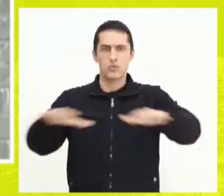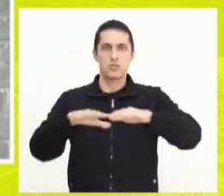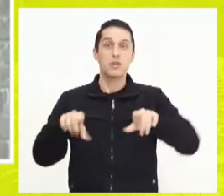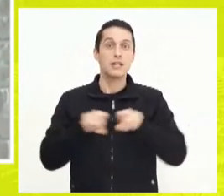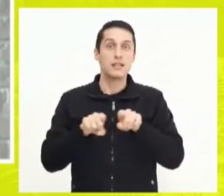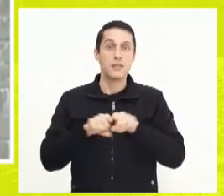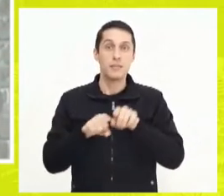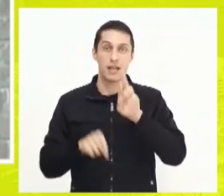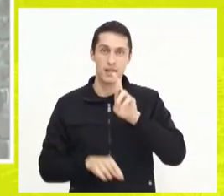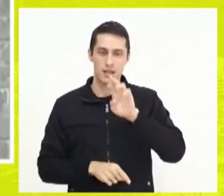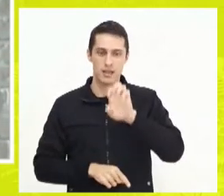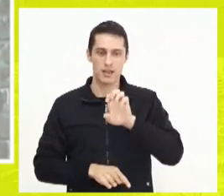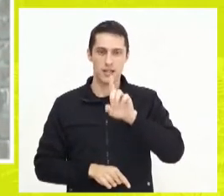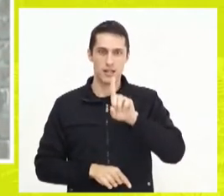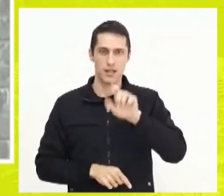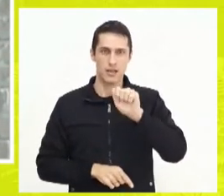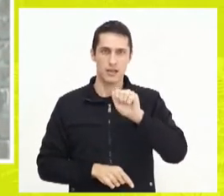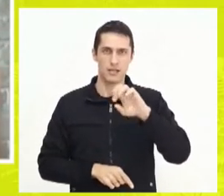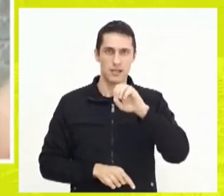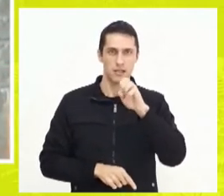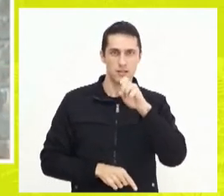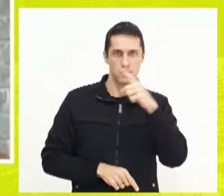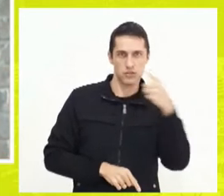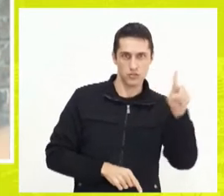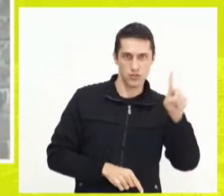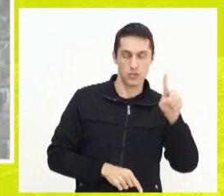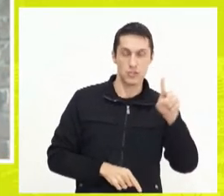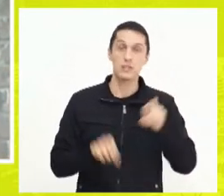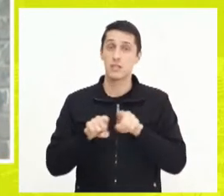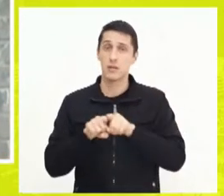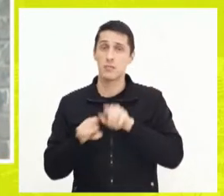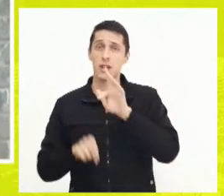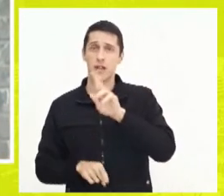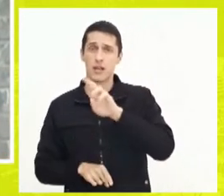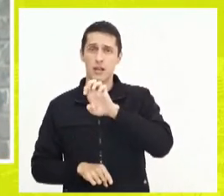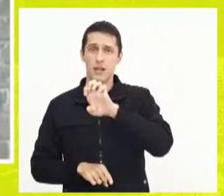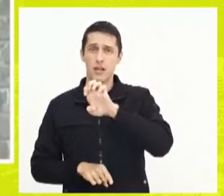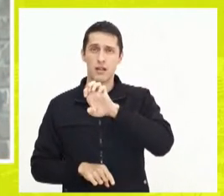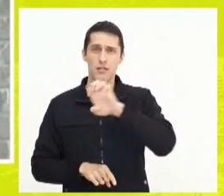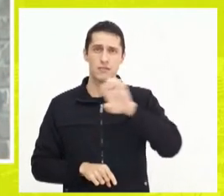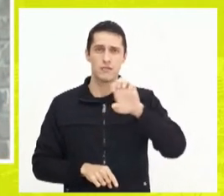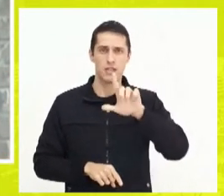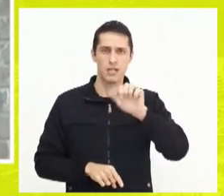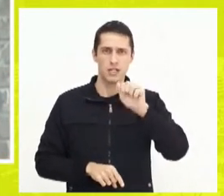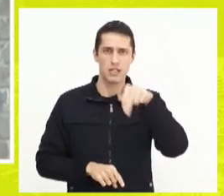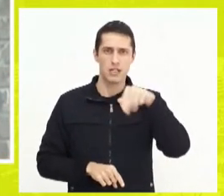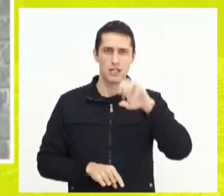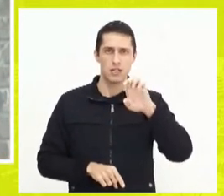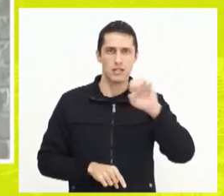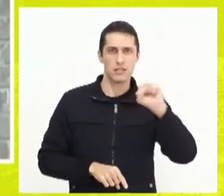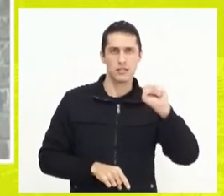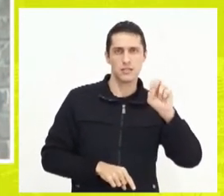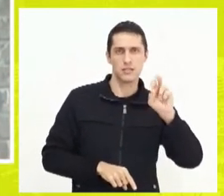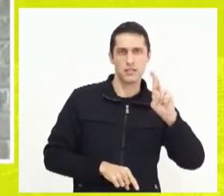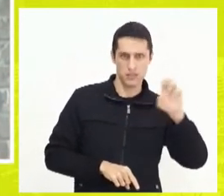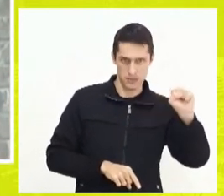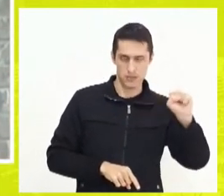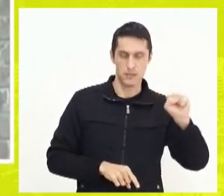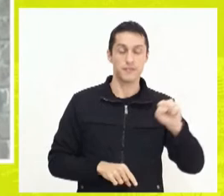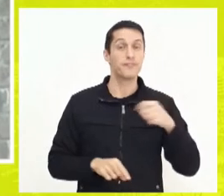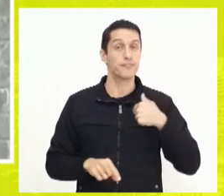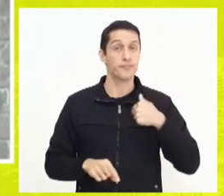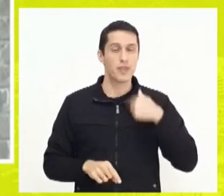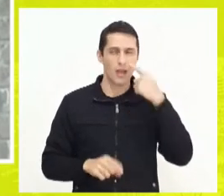for those who are not working inside like freelancers i am going in that looking at